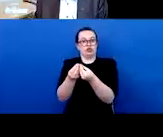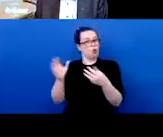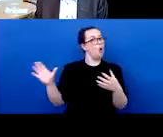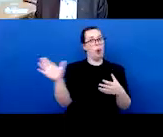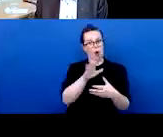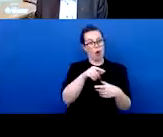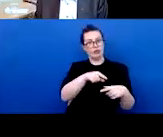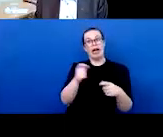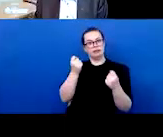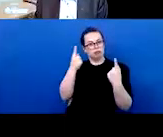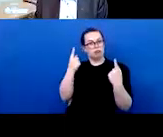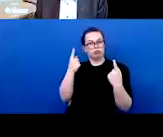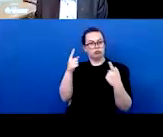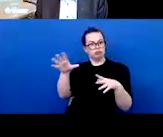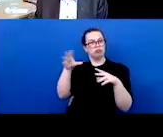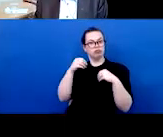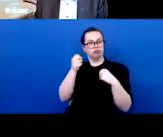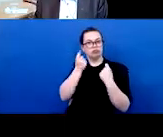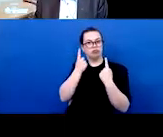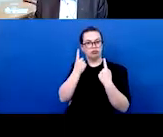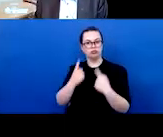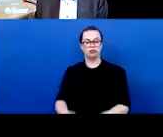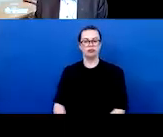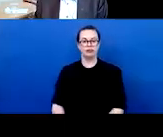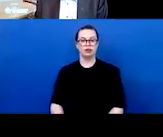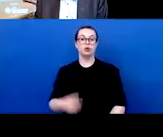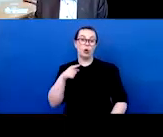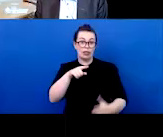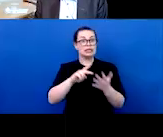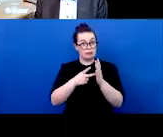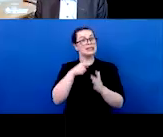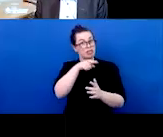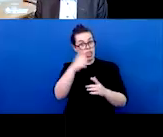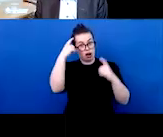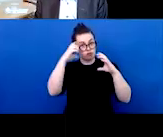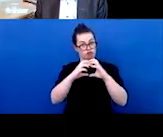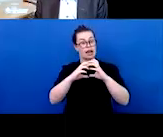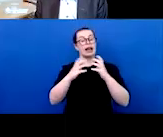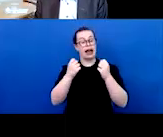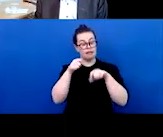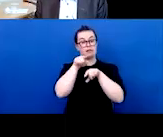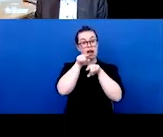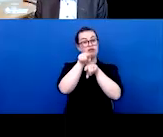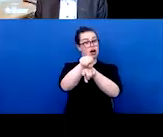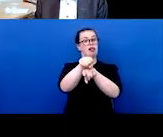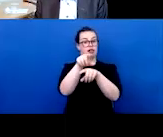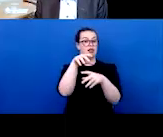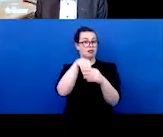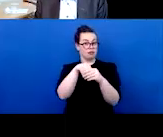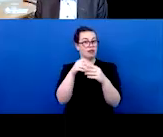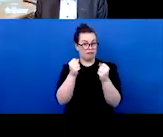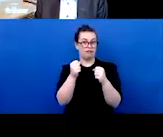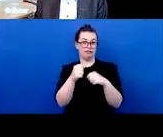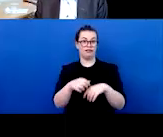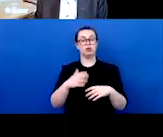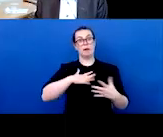effects is consistent with parallel processing. So some conclusions.